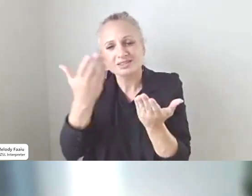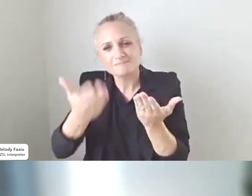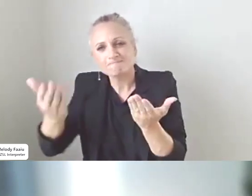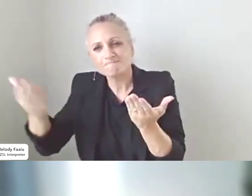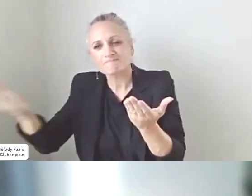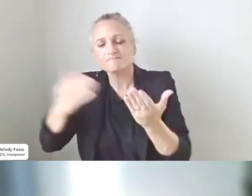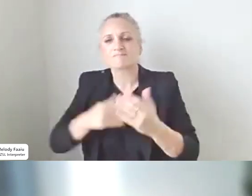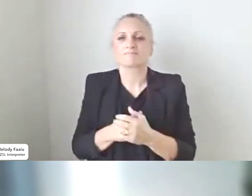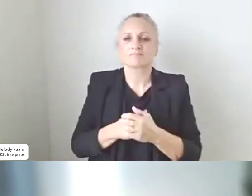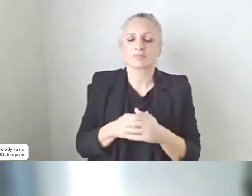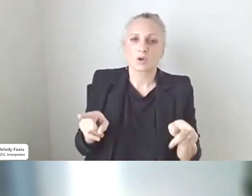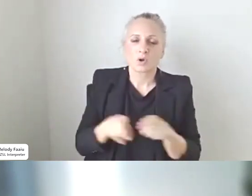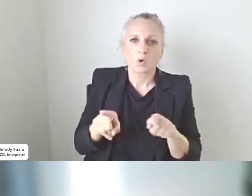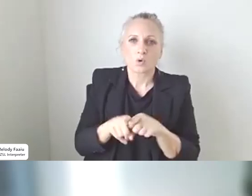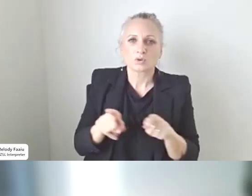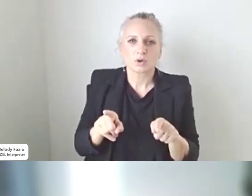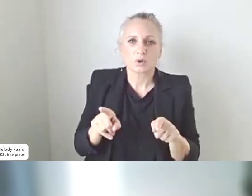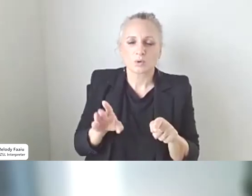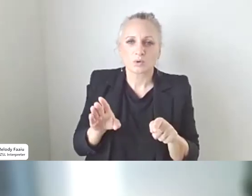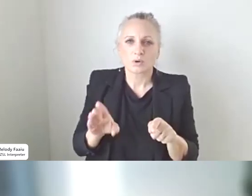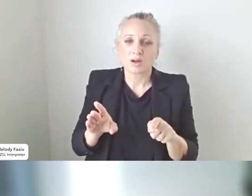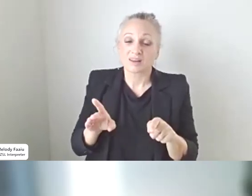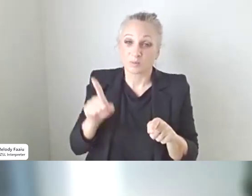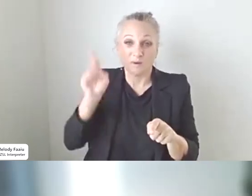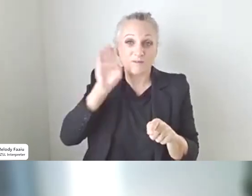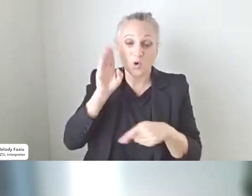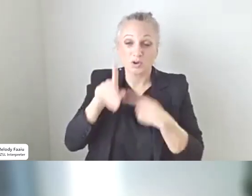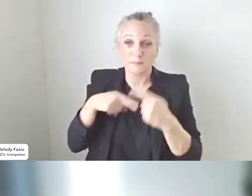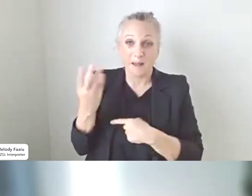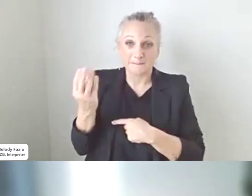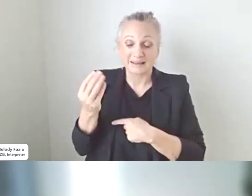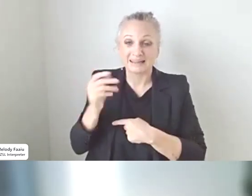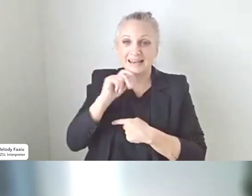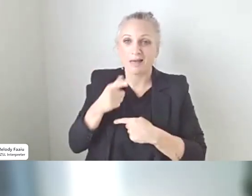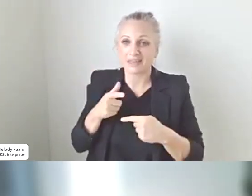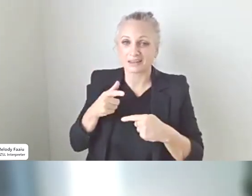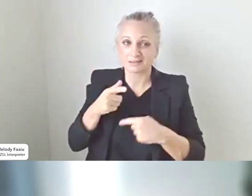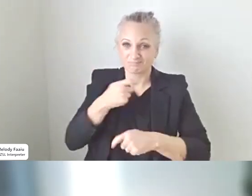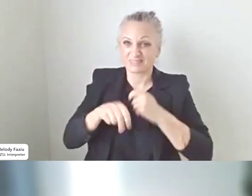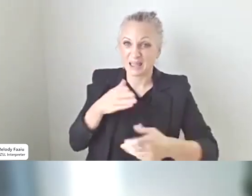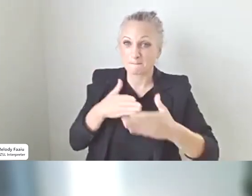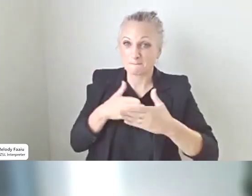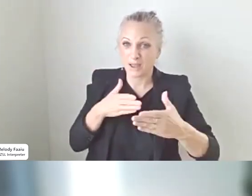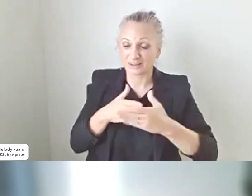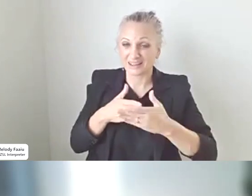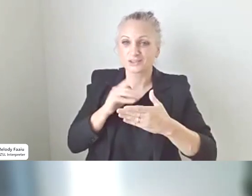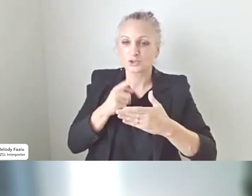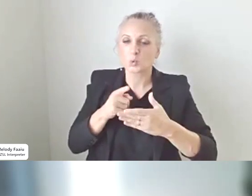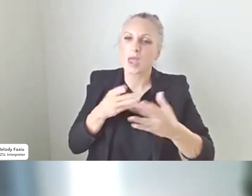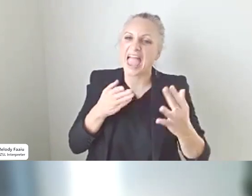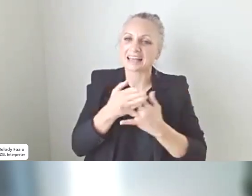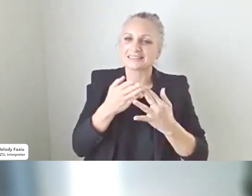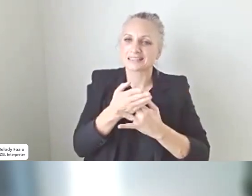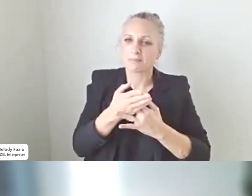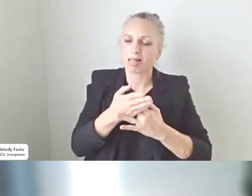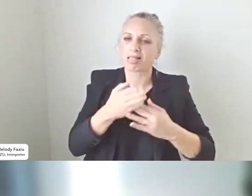can hinder the adoption of inclusive practices and sometimes make accessibility seem like something that's optional rather than